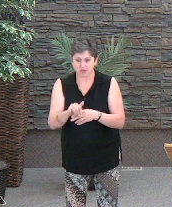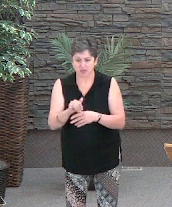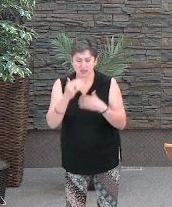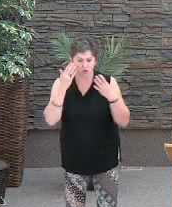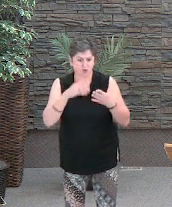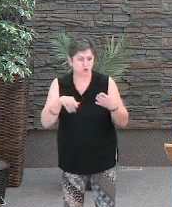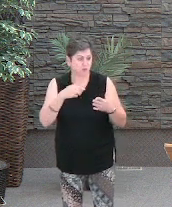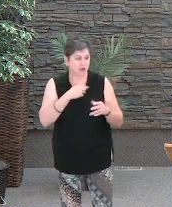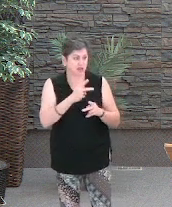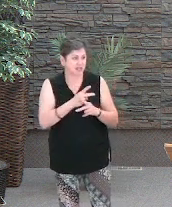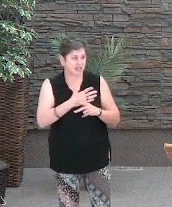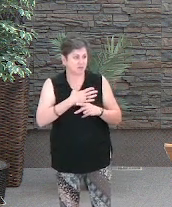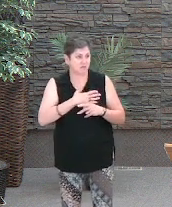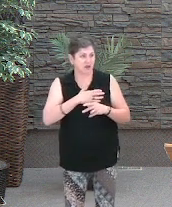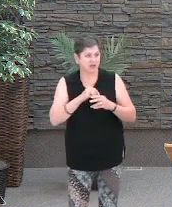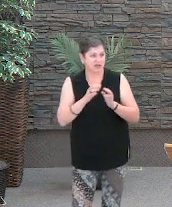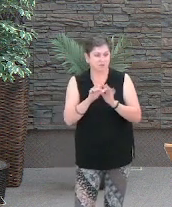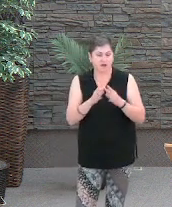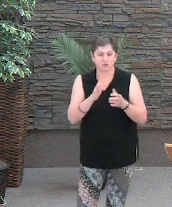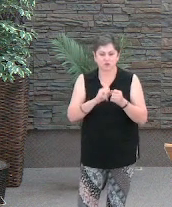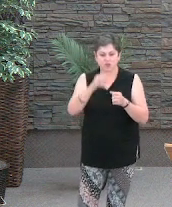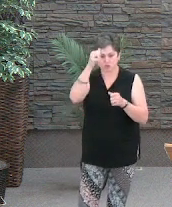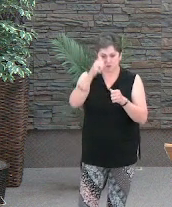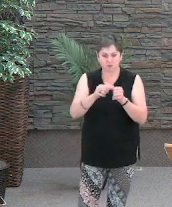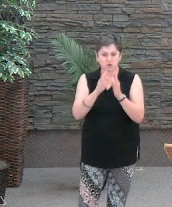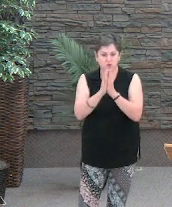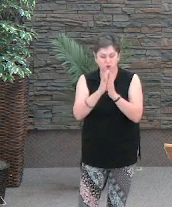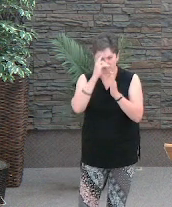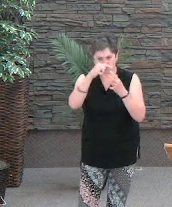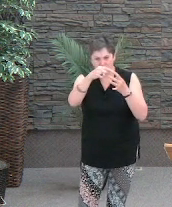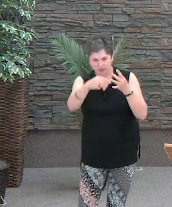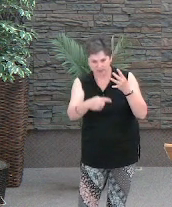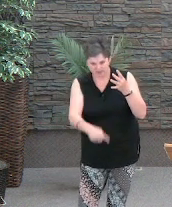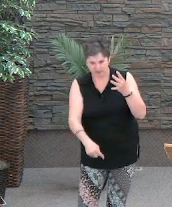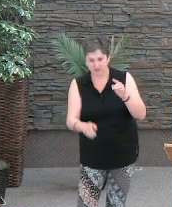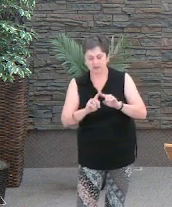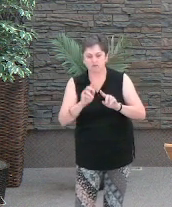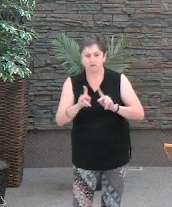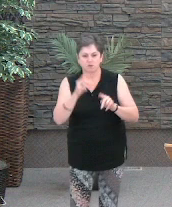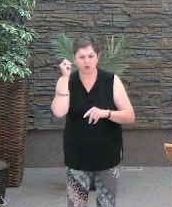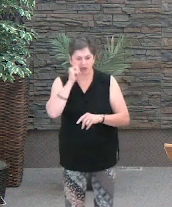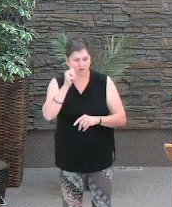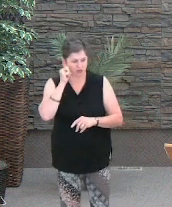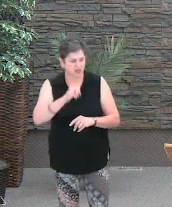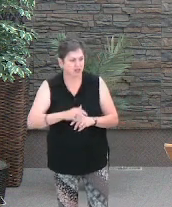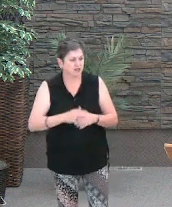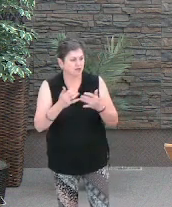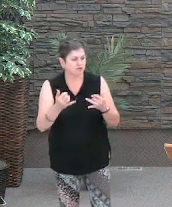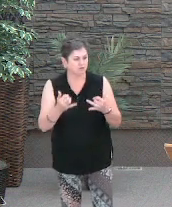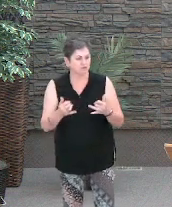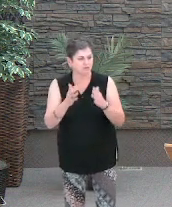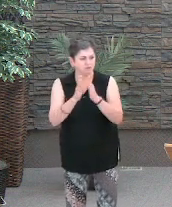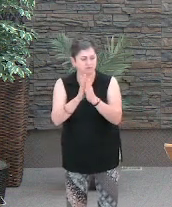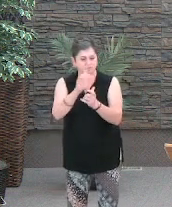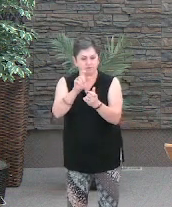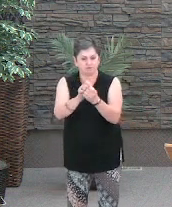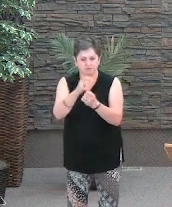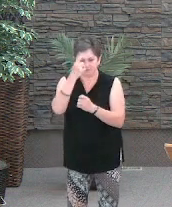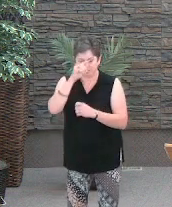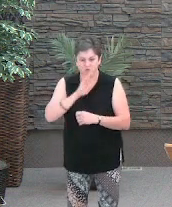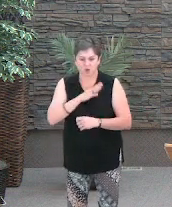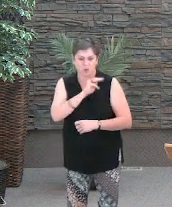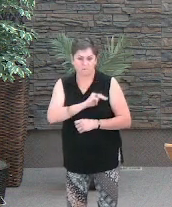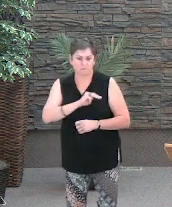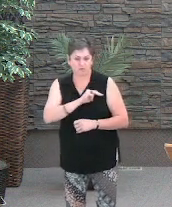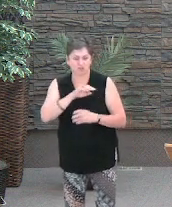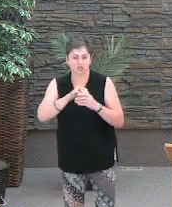don't know about you, but I keep mine in my Bible so that I can remember to pray for these different people every day. And today we're praying specifically for our